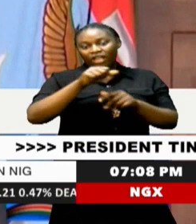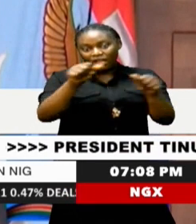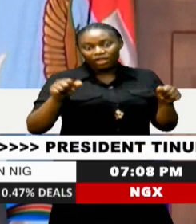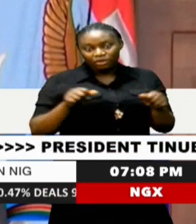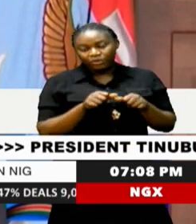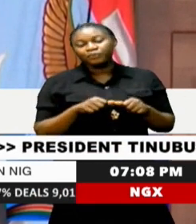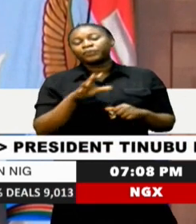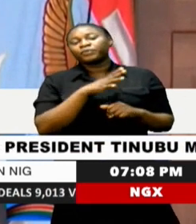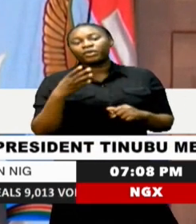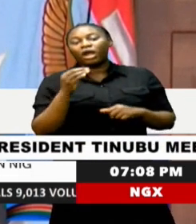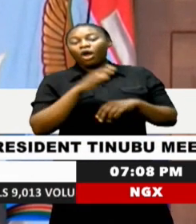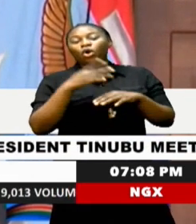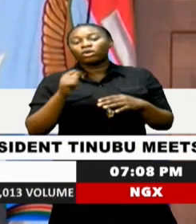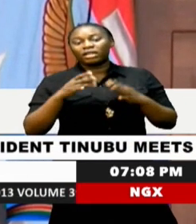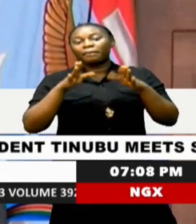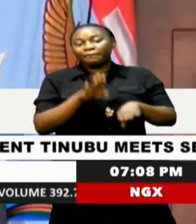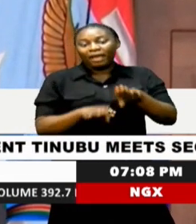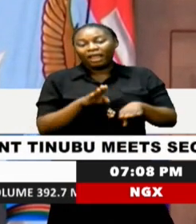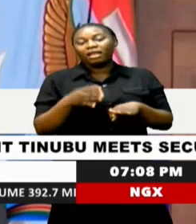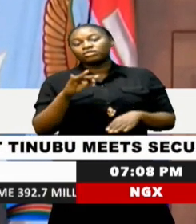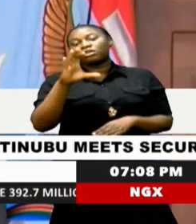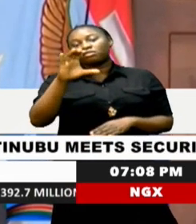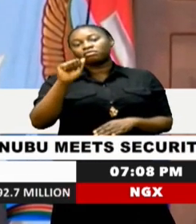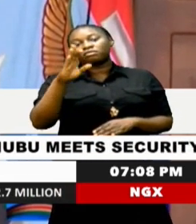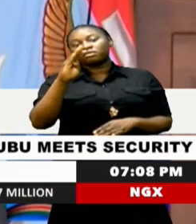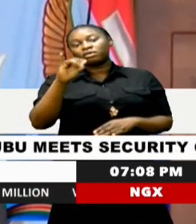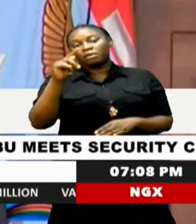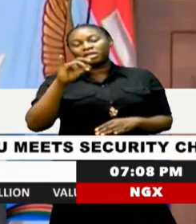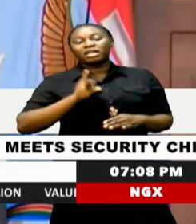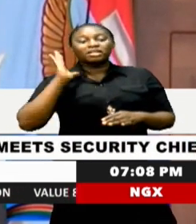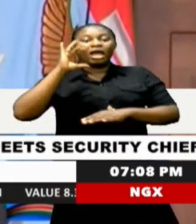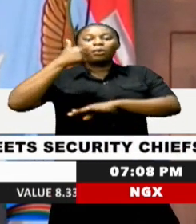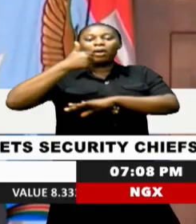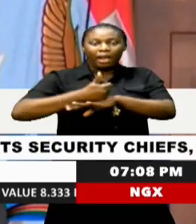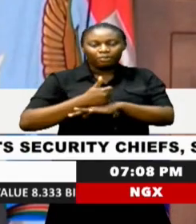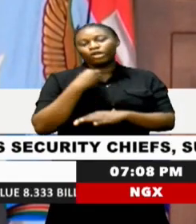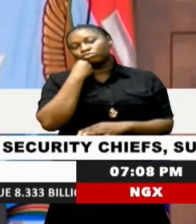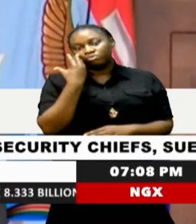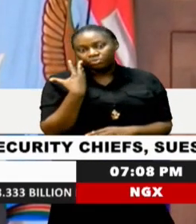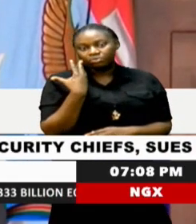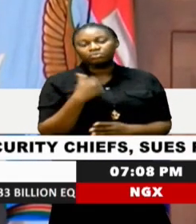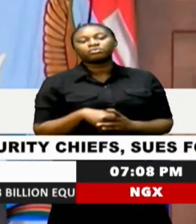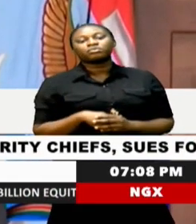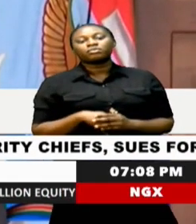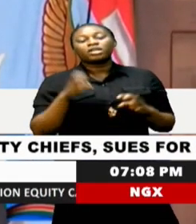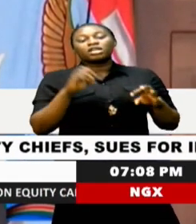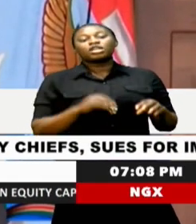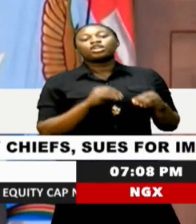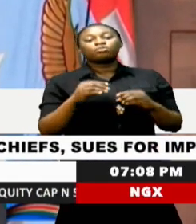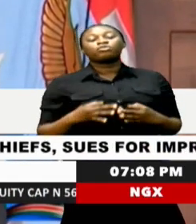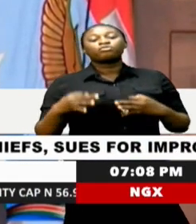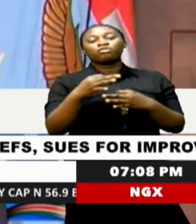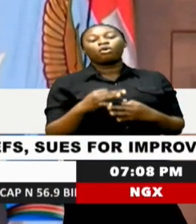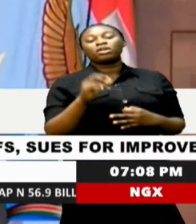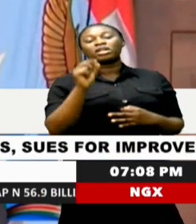on the balance of cabinet that I will appoint shortly. He put forward 11 names